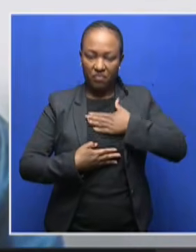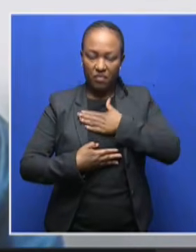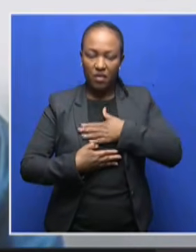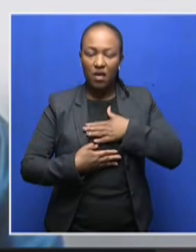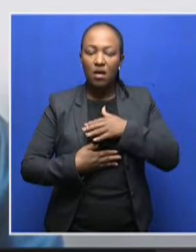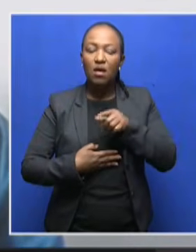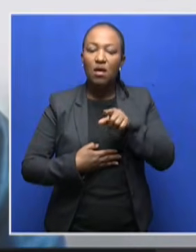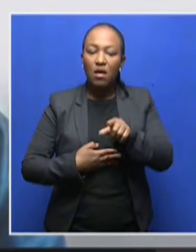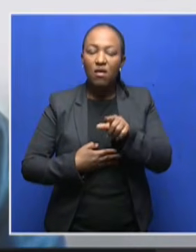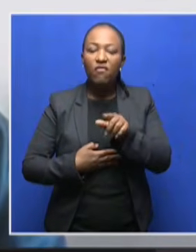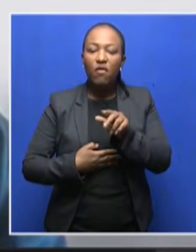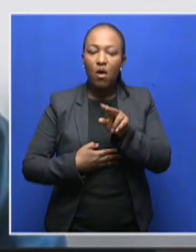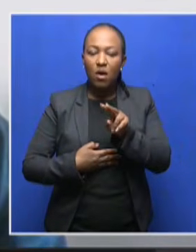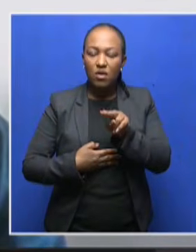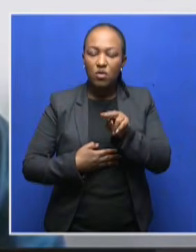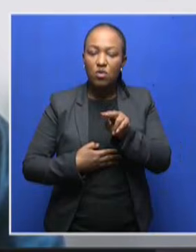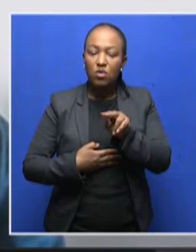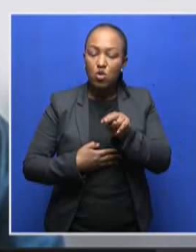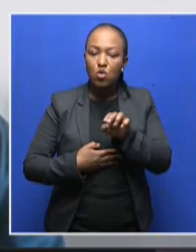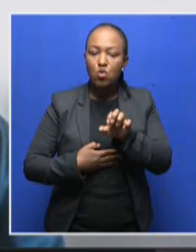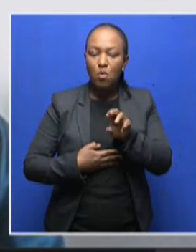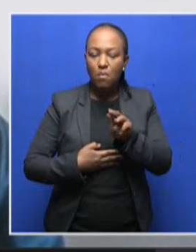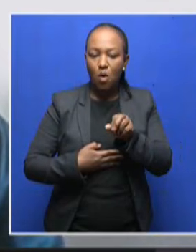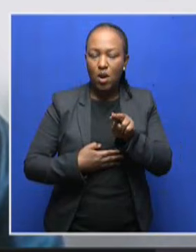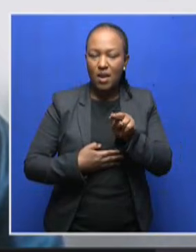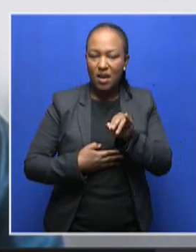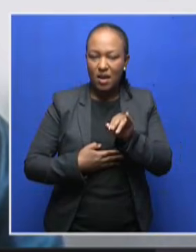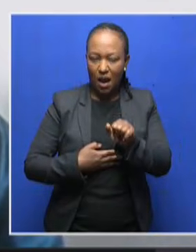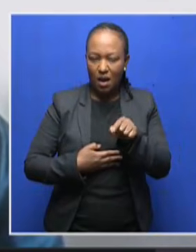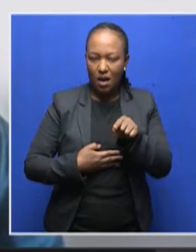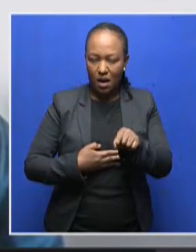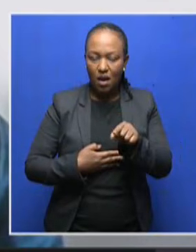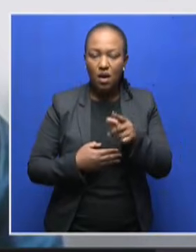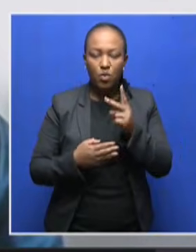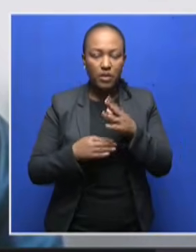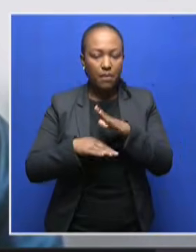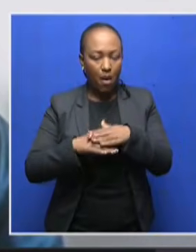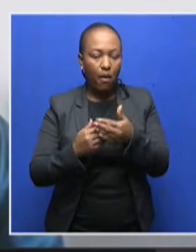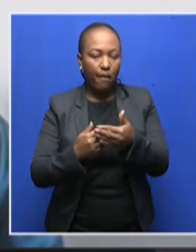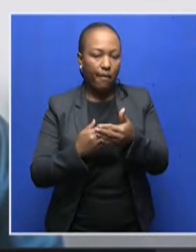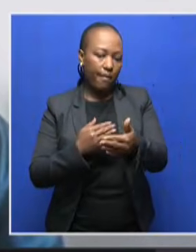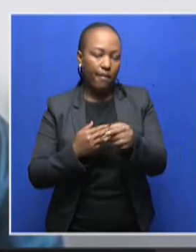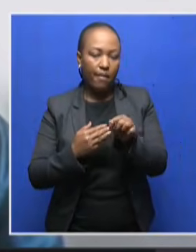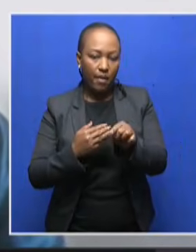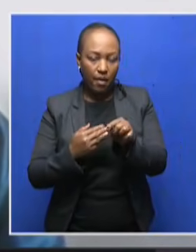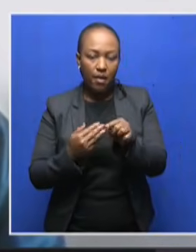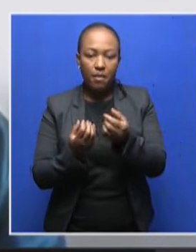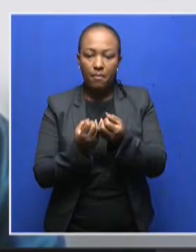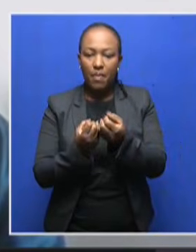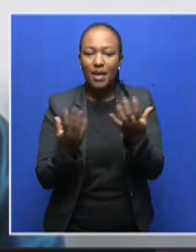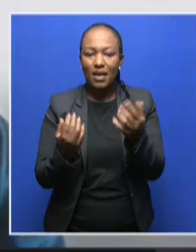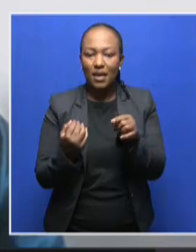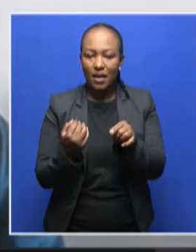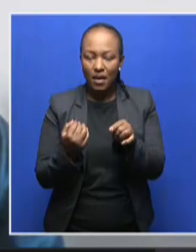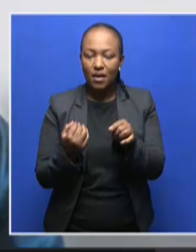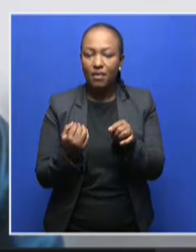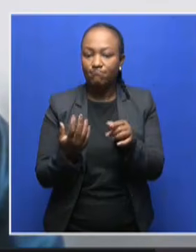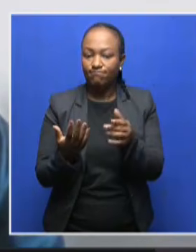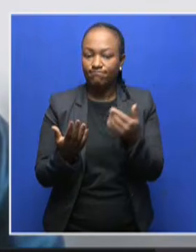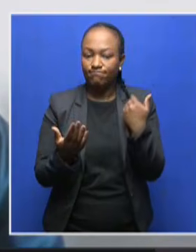for rotavirus. Those are much more important, and we're going to start seeing an uptick in number of hospitalizations for conditions that